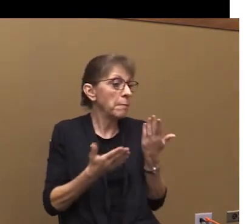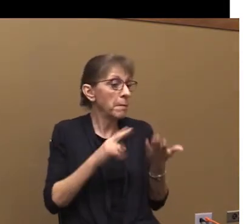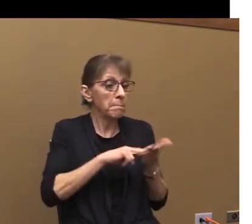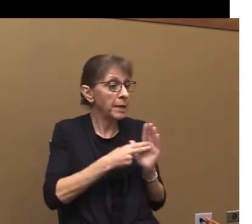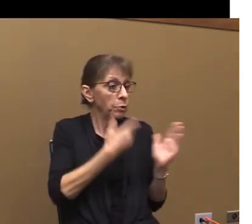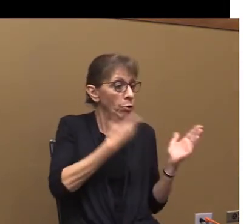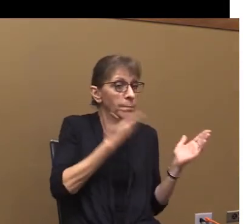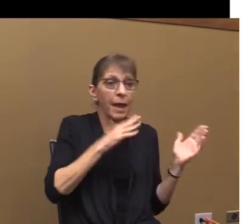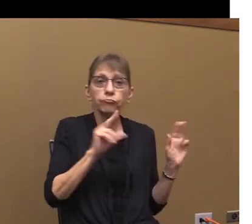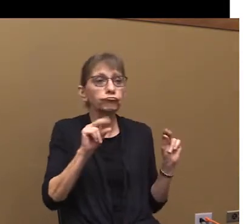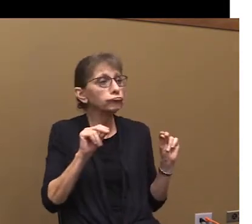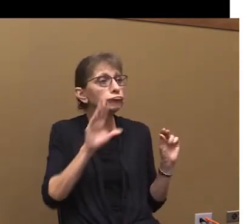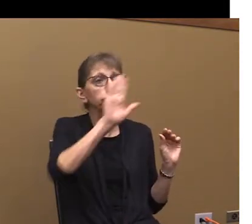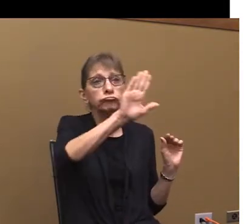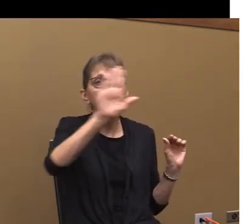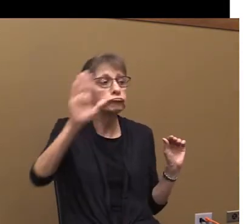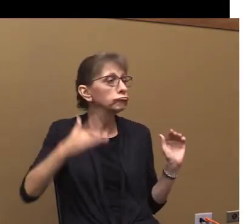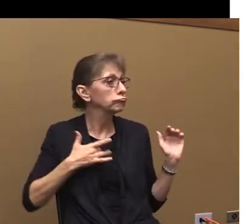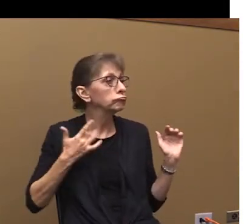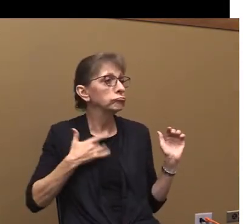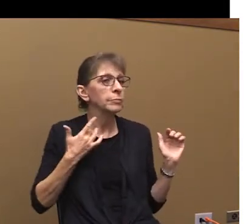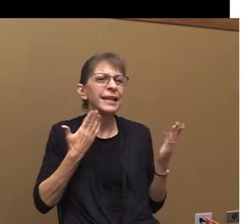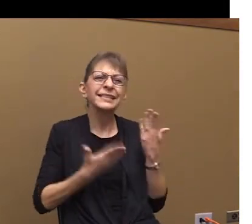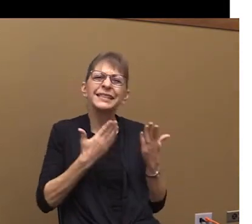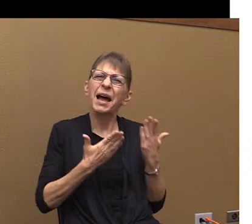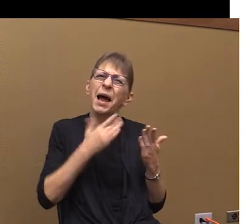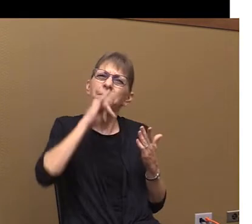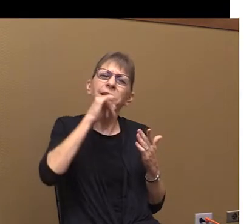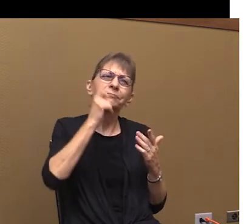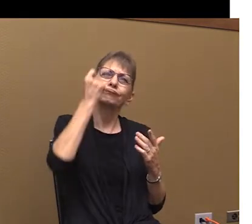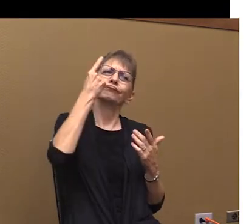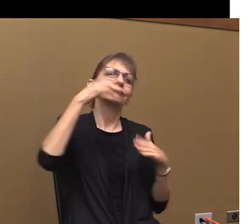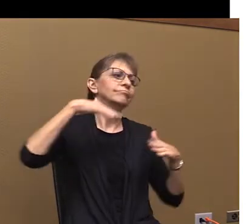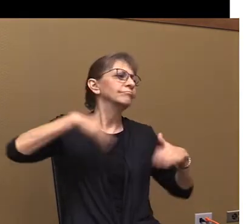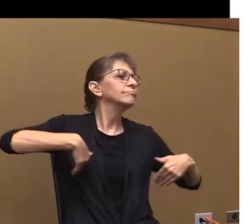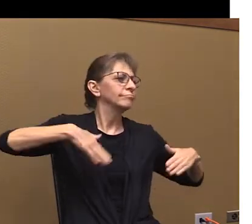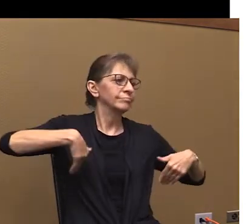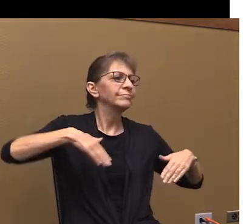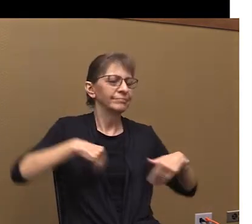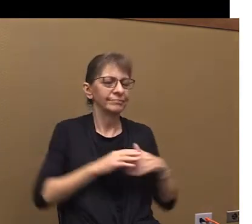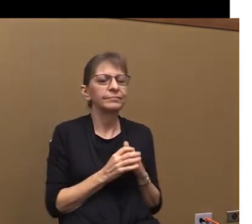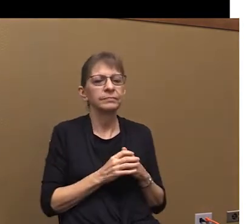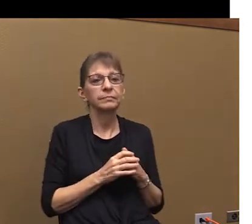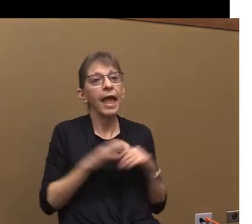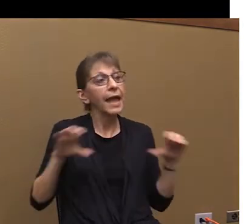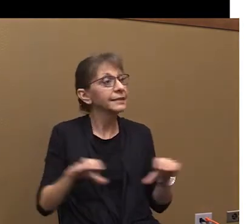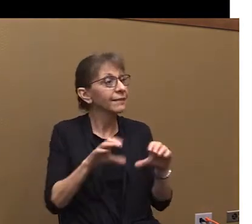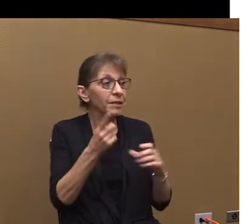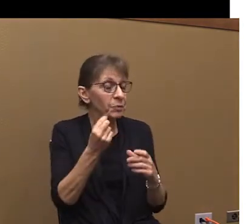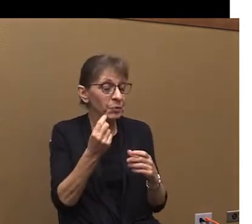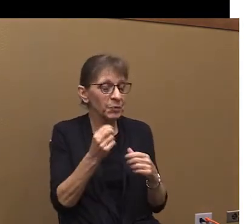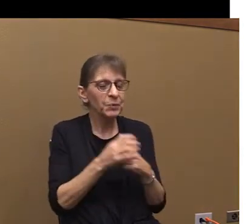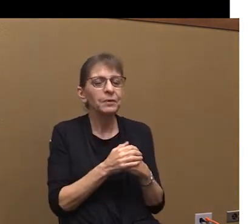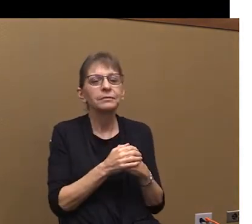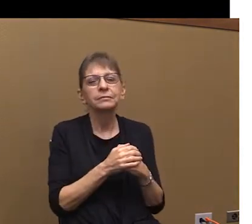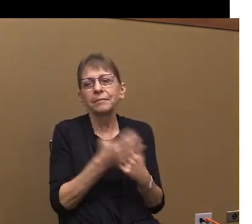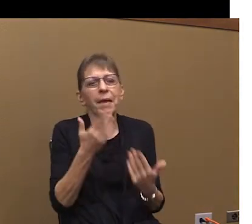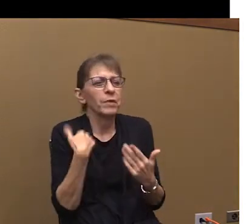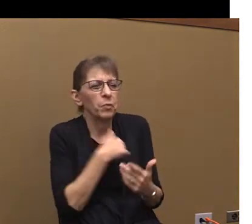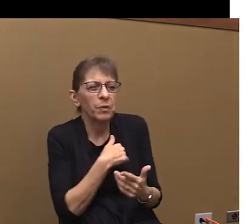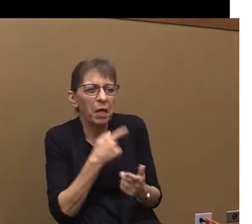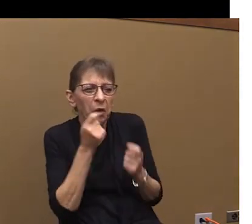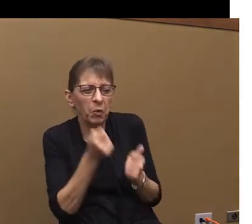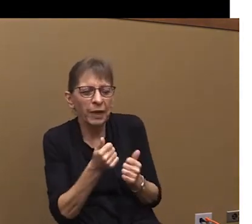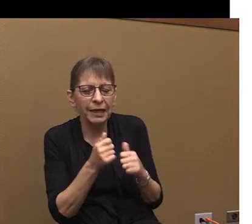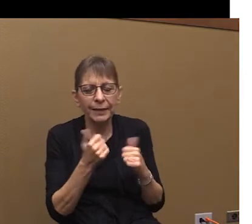discussing preferences, likes and dislikes, that they may not be good or bad. And some kids